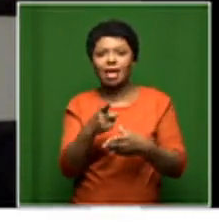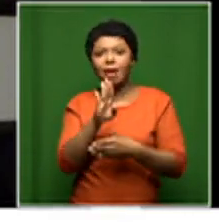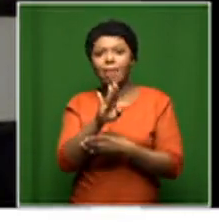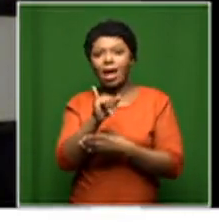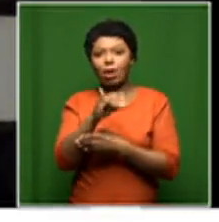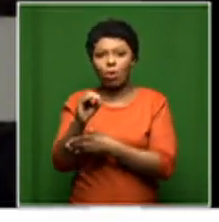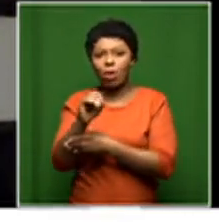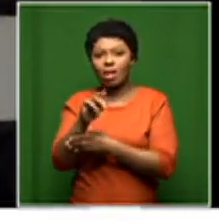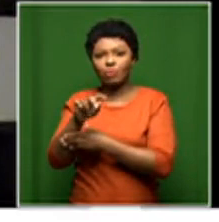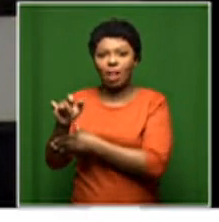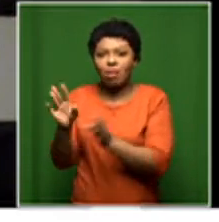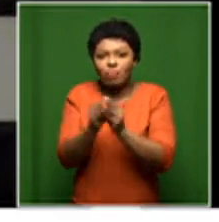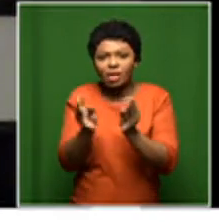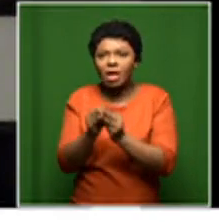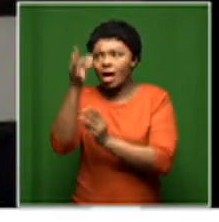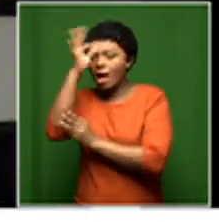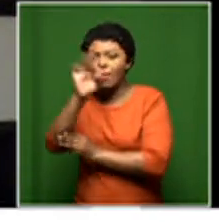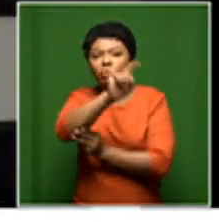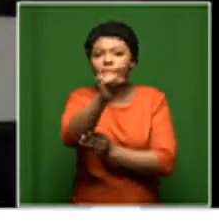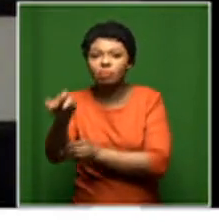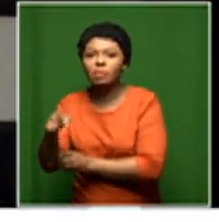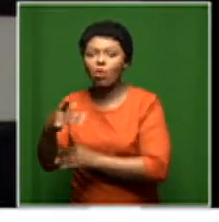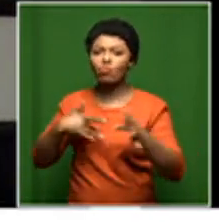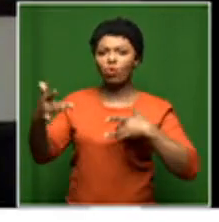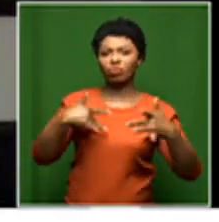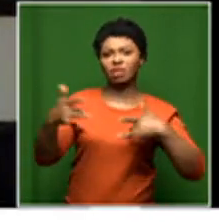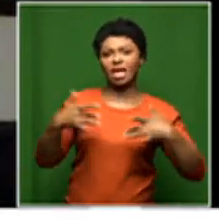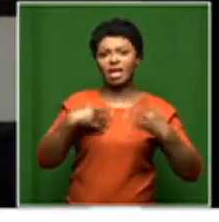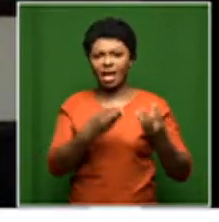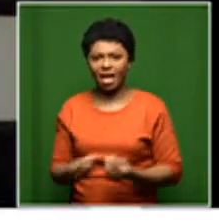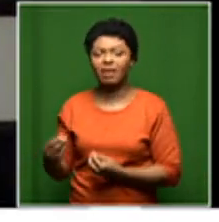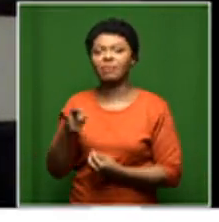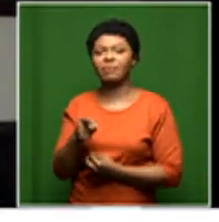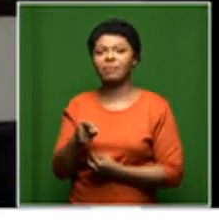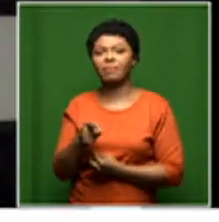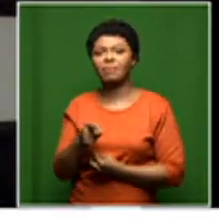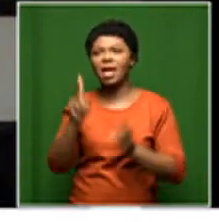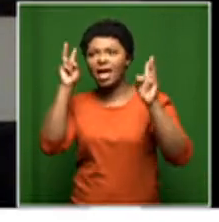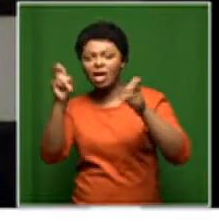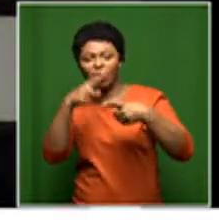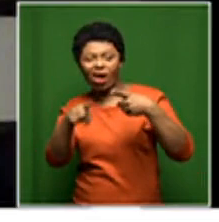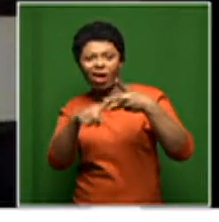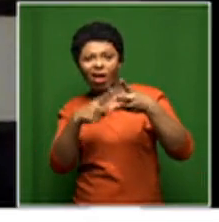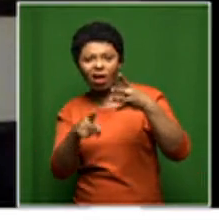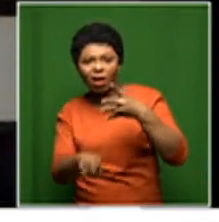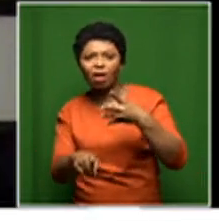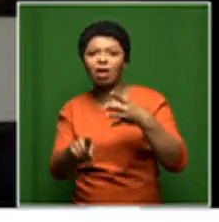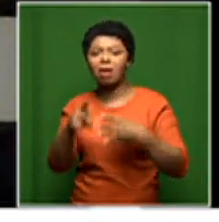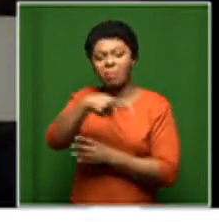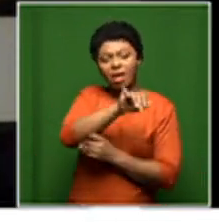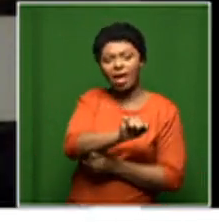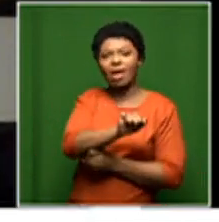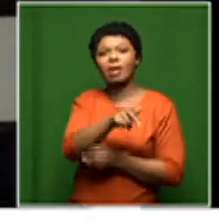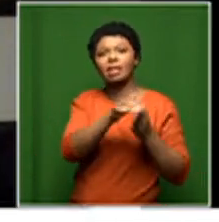meeting, and they stated that there were some governance breaches that they were concerned about, that they wanted to talk to us about. And the PA leadership